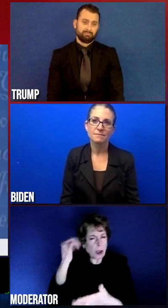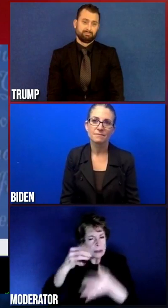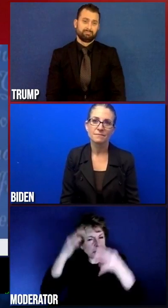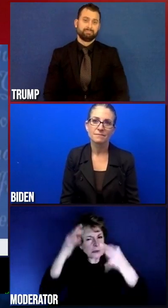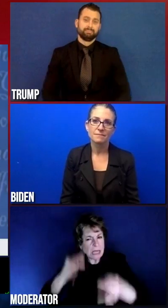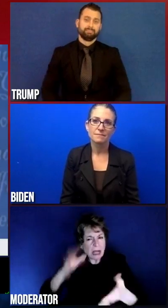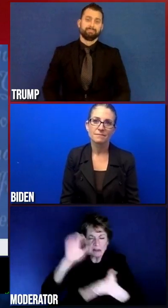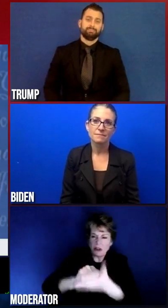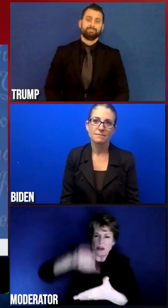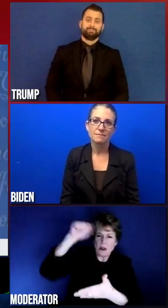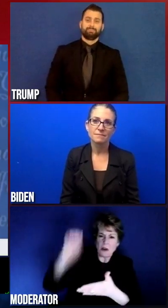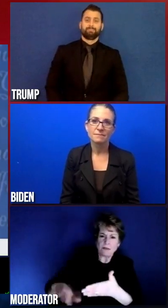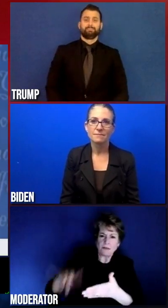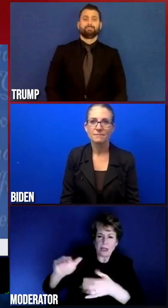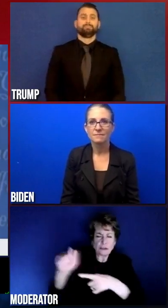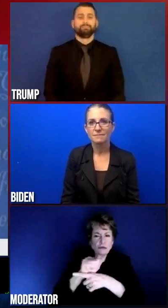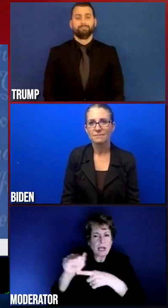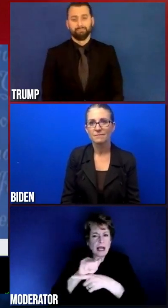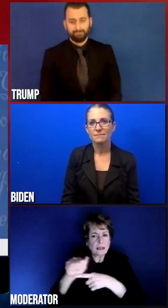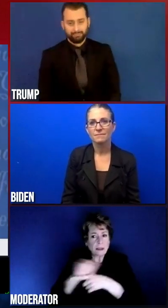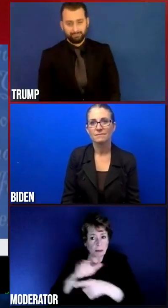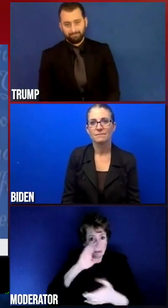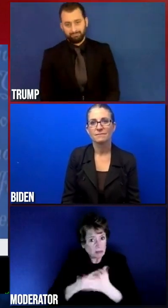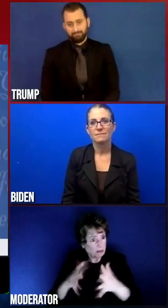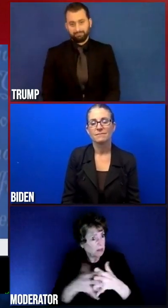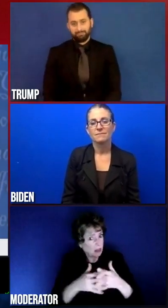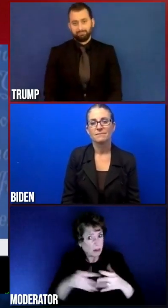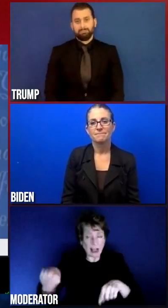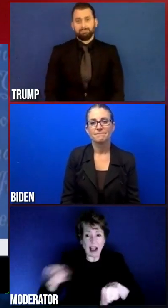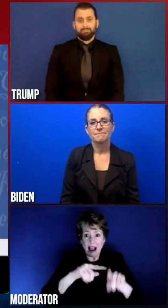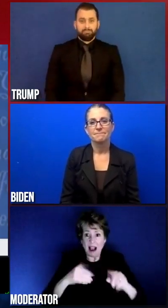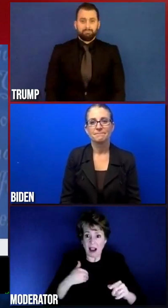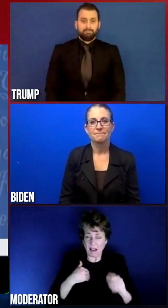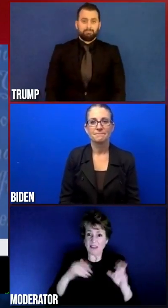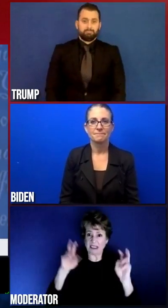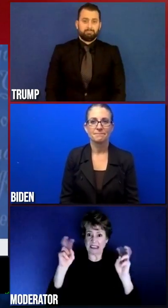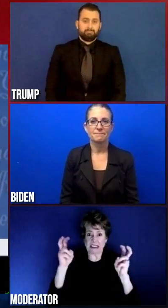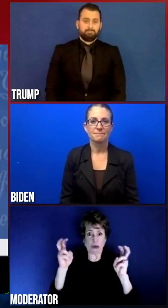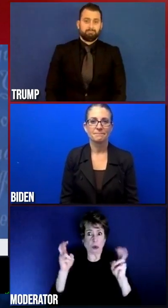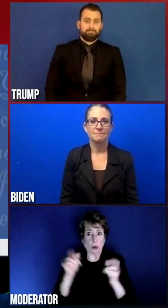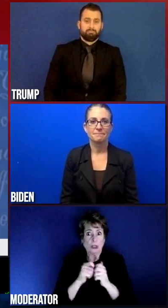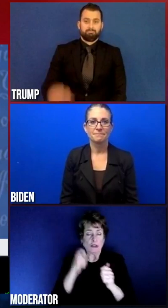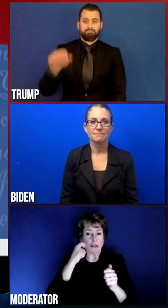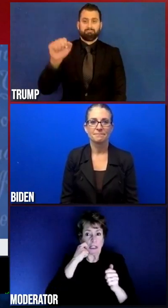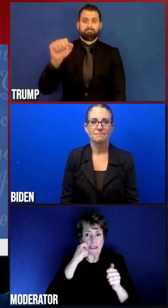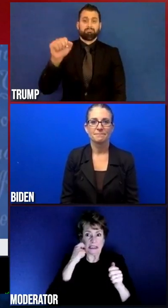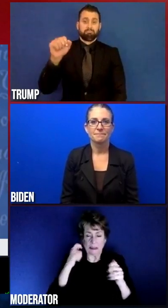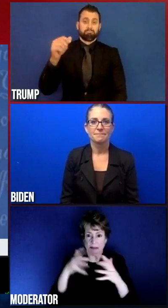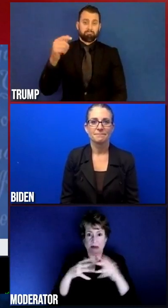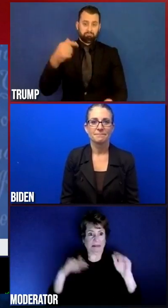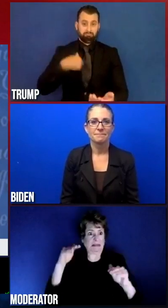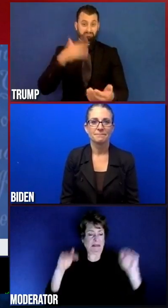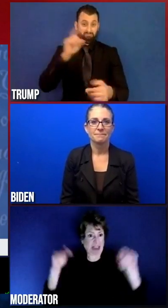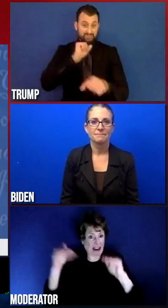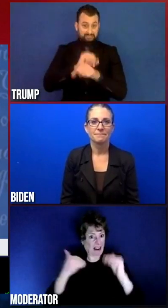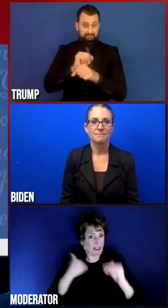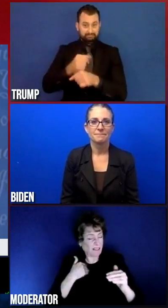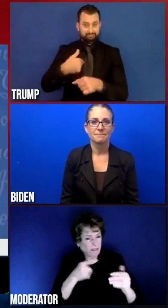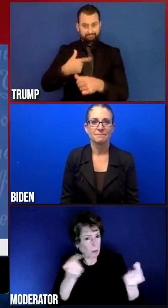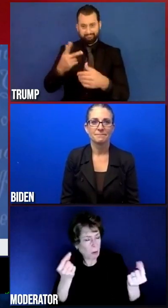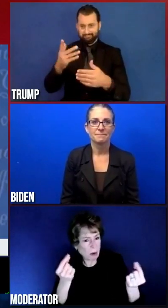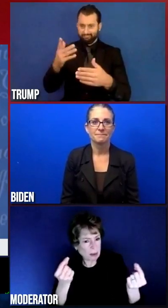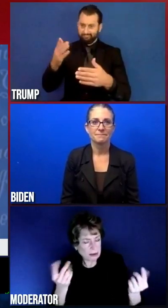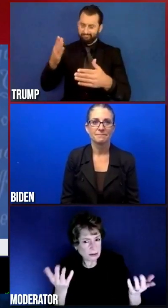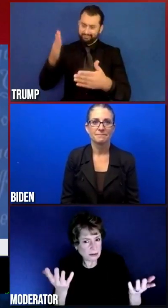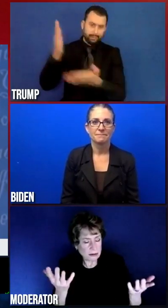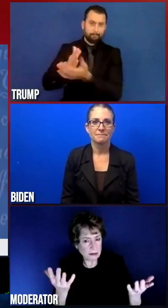systemic racism in this country, sir? I ended it because it's racist. I ended it because a lot of people were complaining that they were asked to do